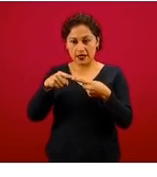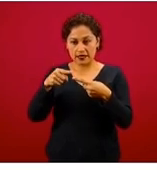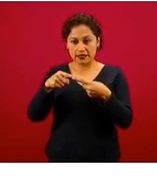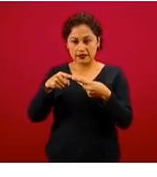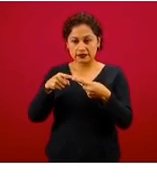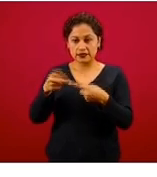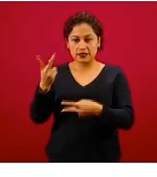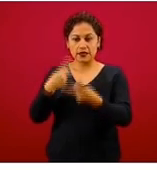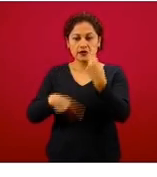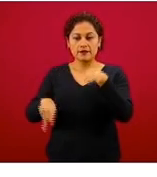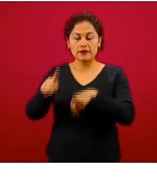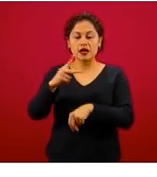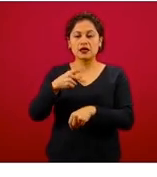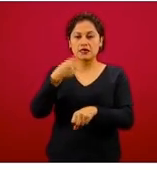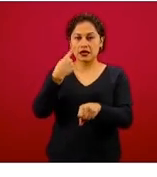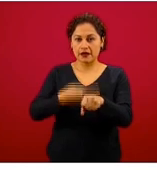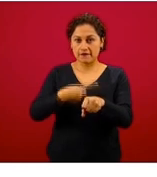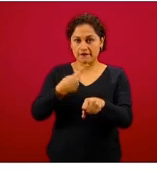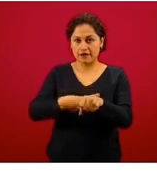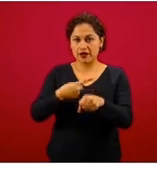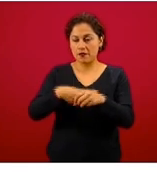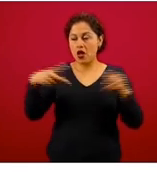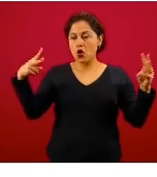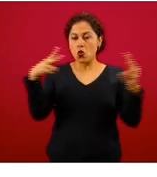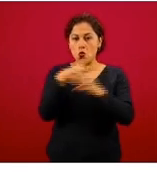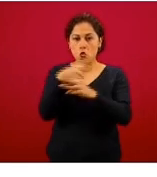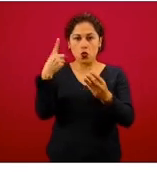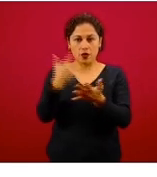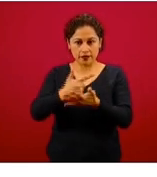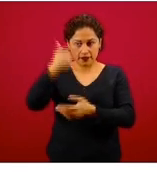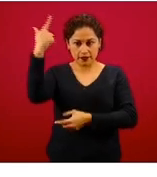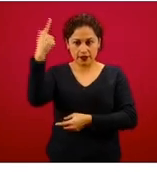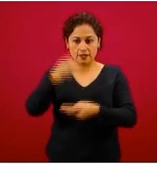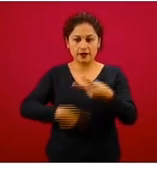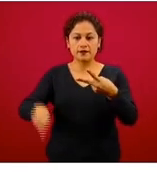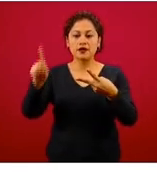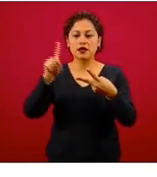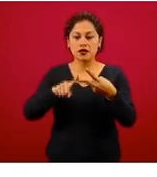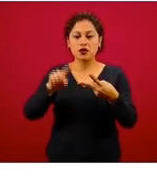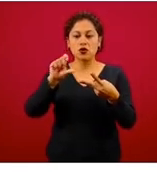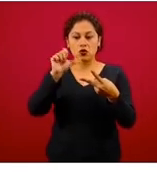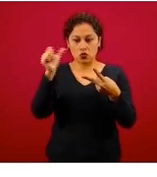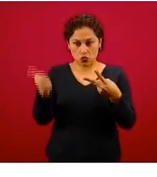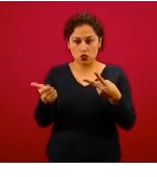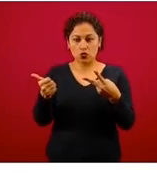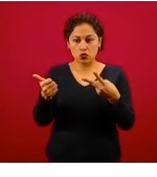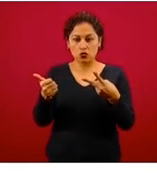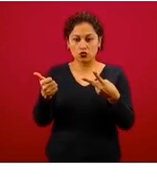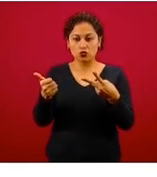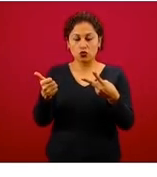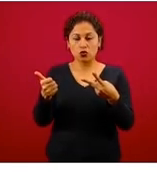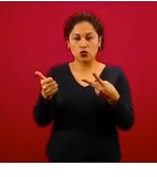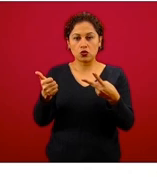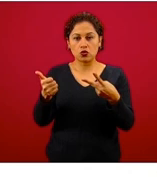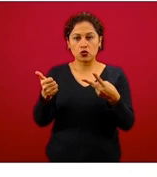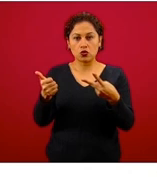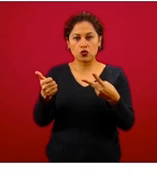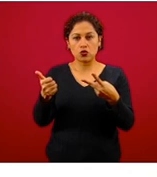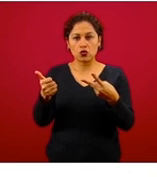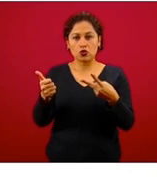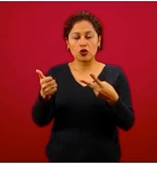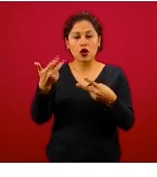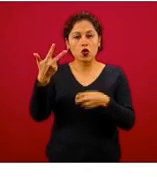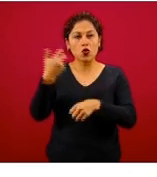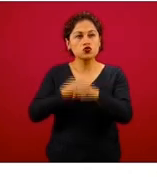agudo severo. And this Y one desde luego el segundo que ustedes posed a saben danger es when el it first relacionado appeared con to human el Medio beings Oriente en otra, because it hace 8